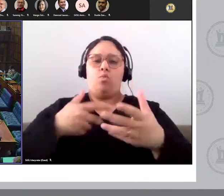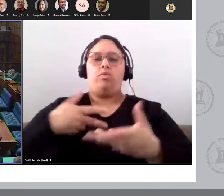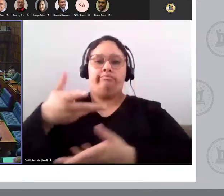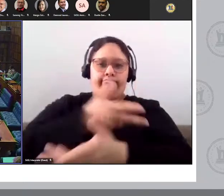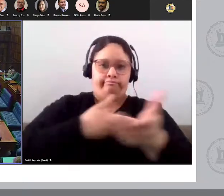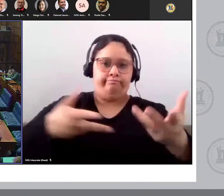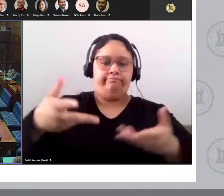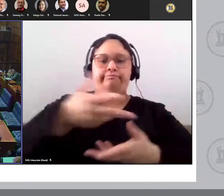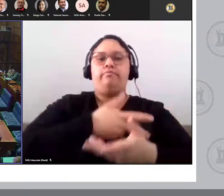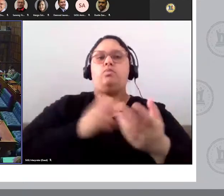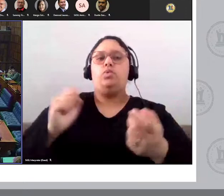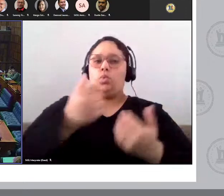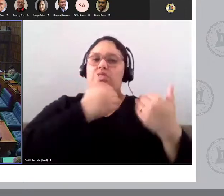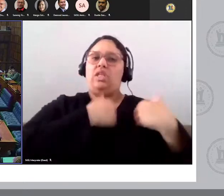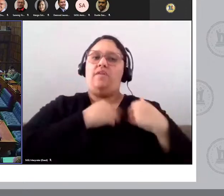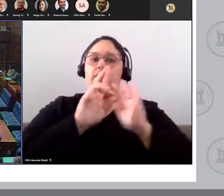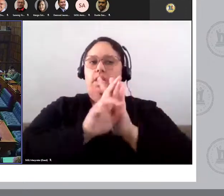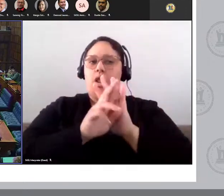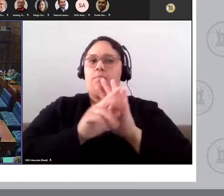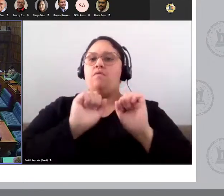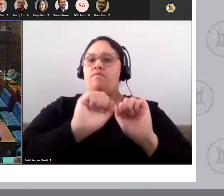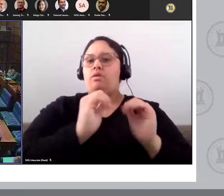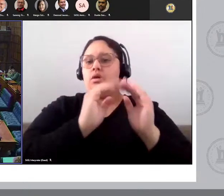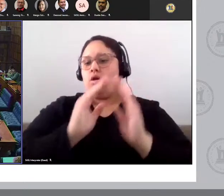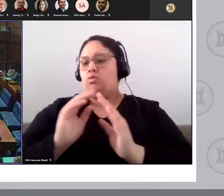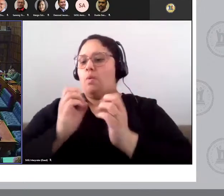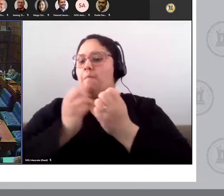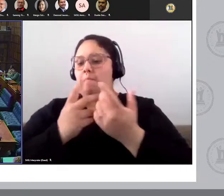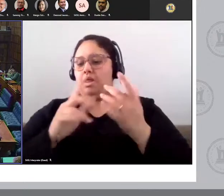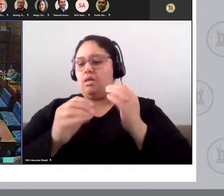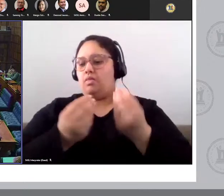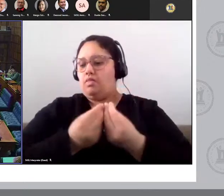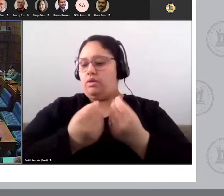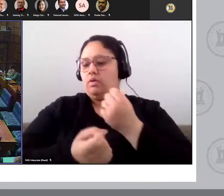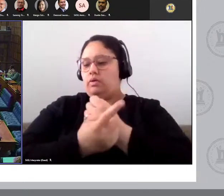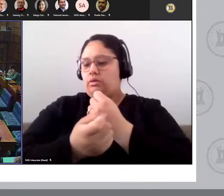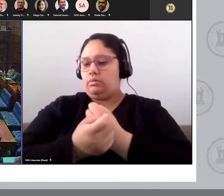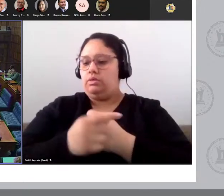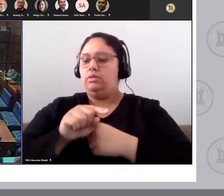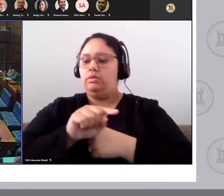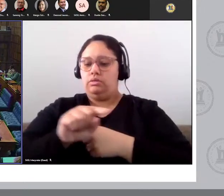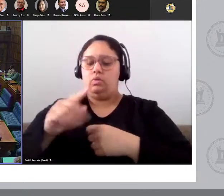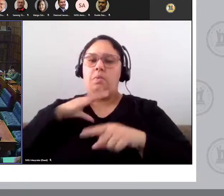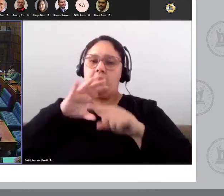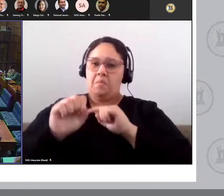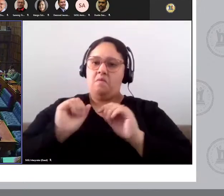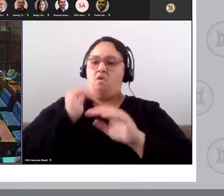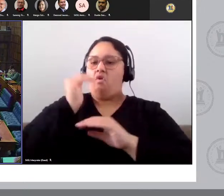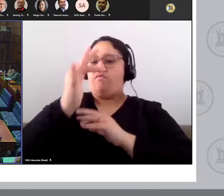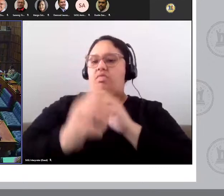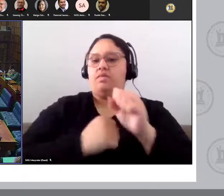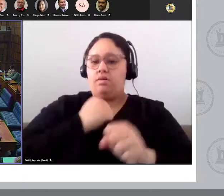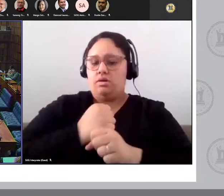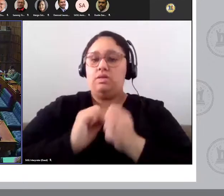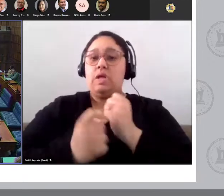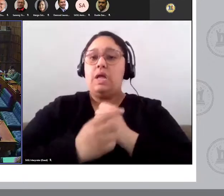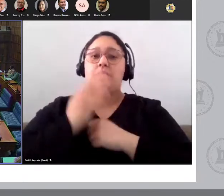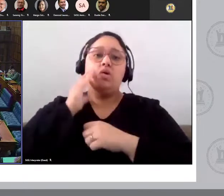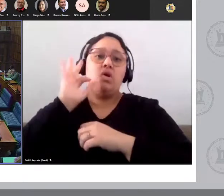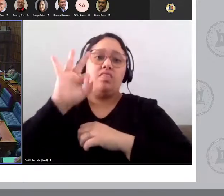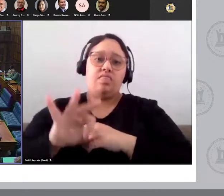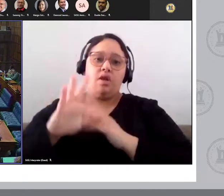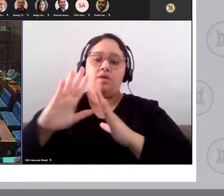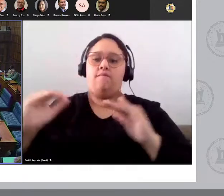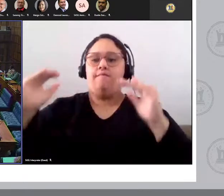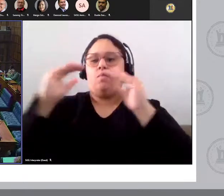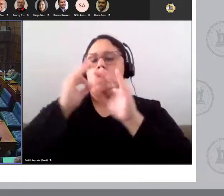building about their household. A lot of incidents that happen in this building we've picked up over the years happens on the 3rd floor,